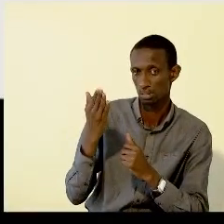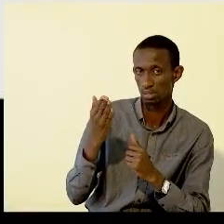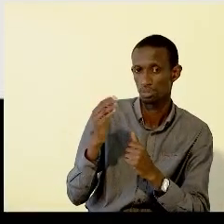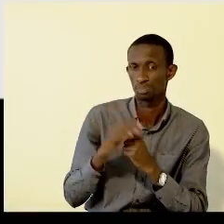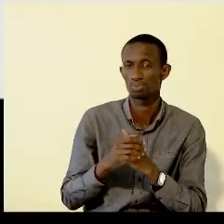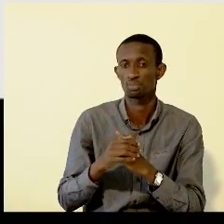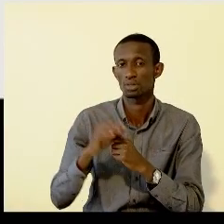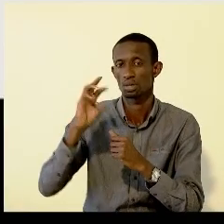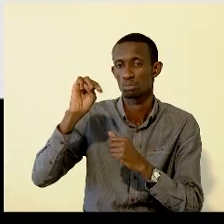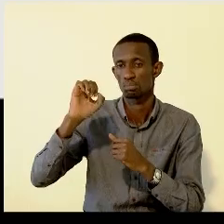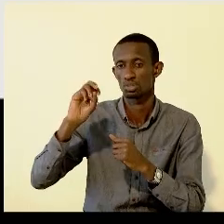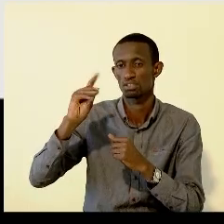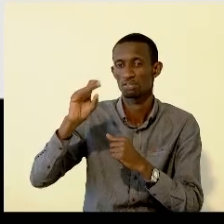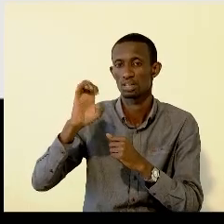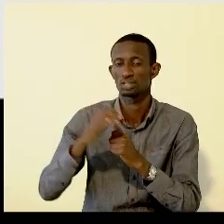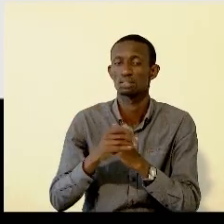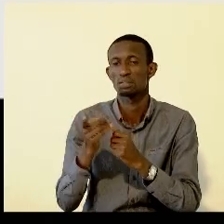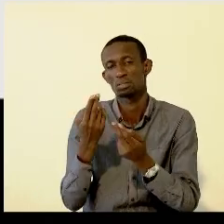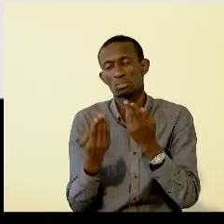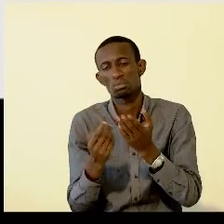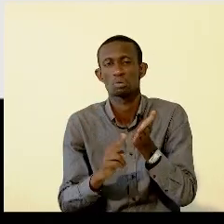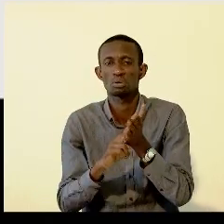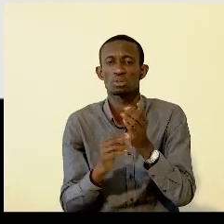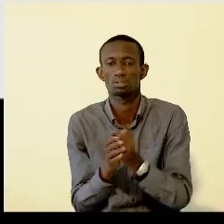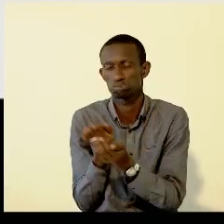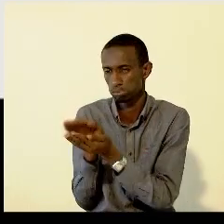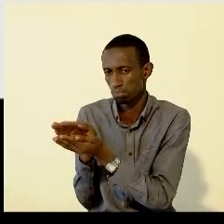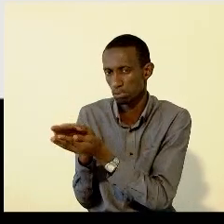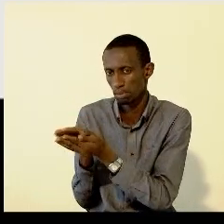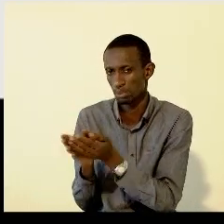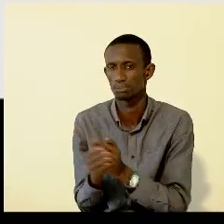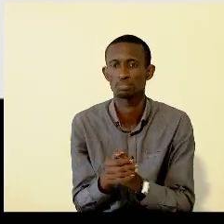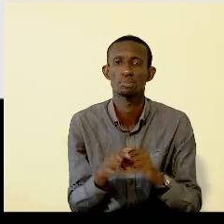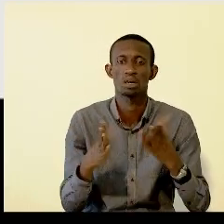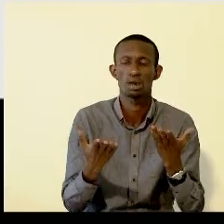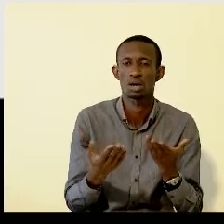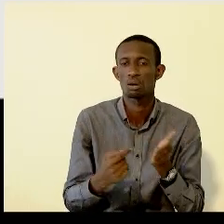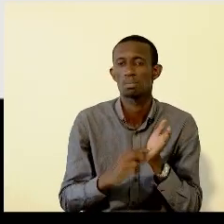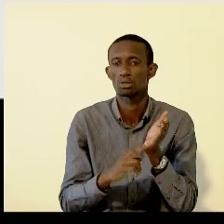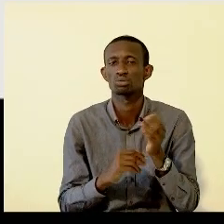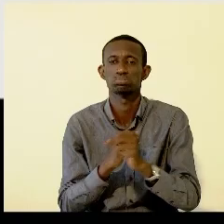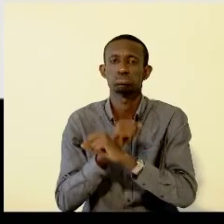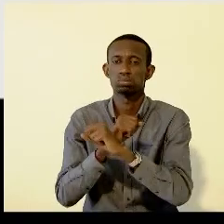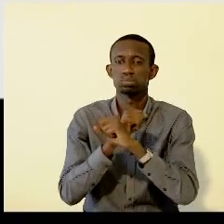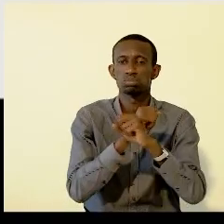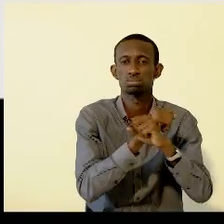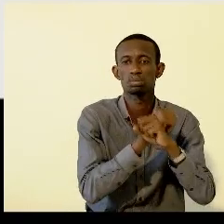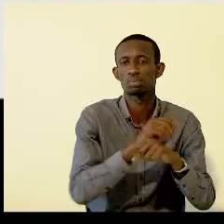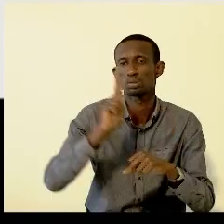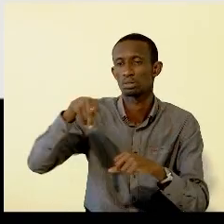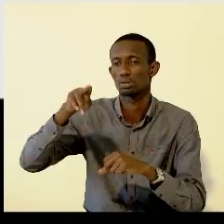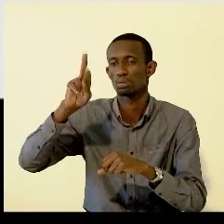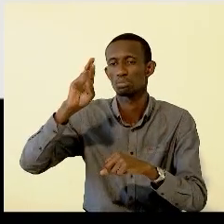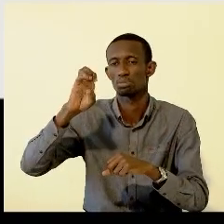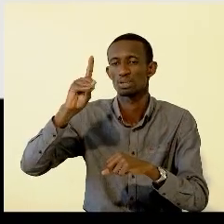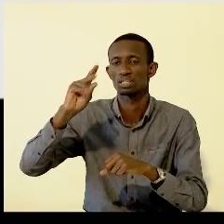leaves, some are used as storage organs, some are used for protection against predation, as we are going to